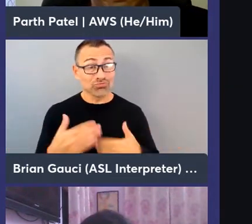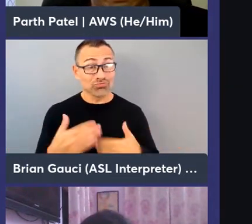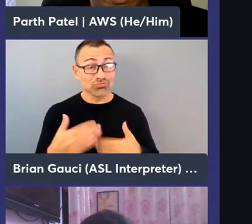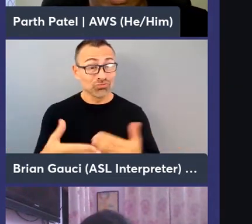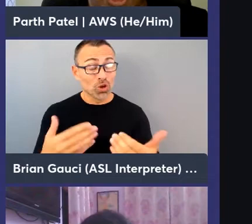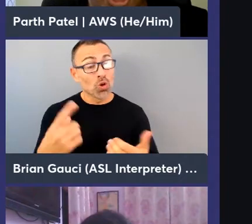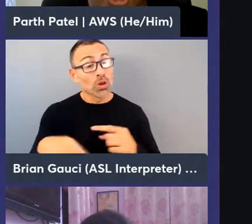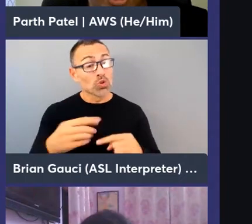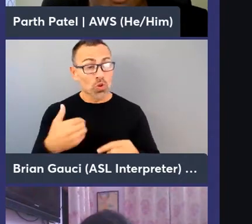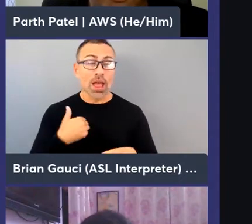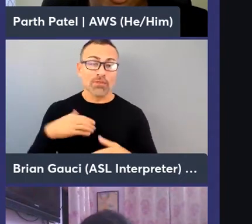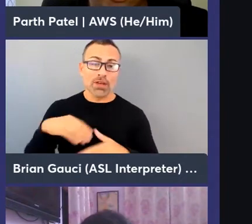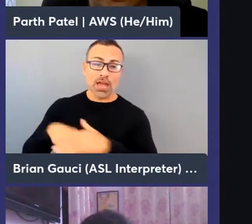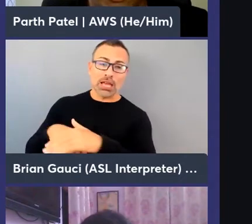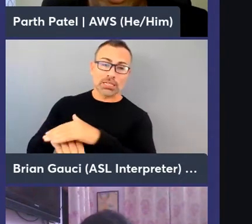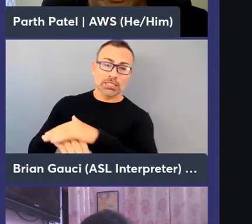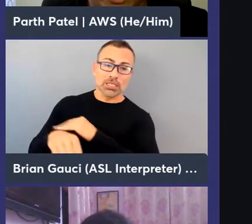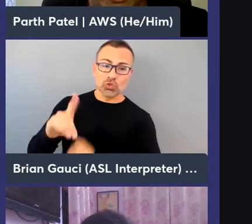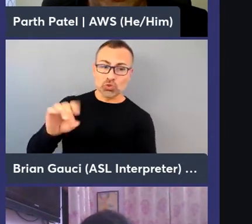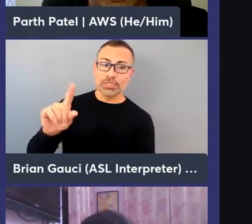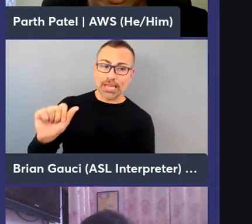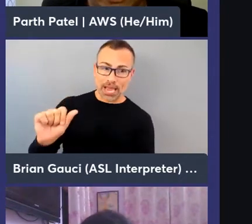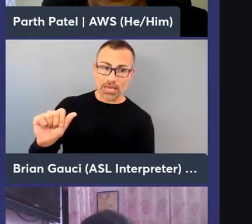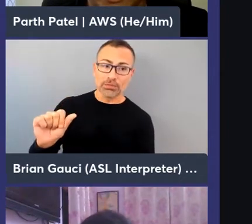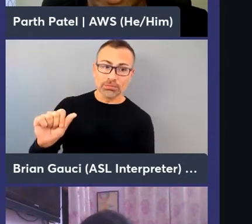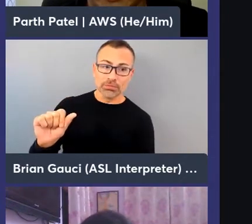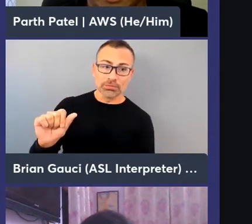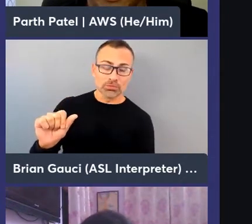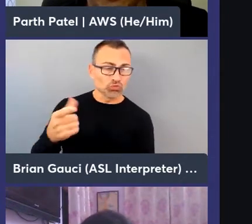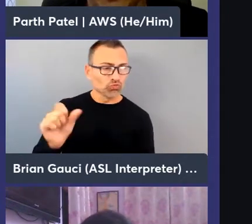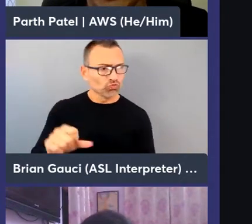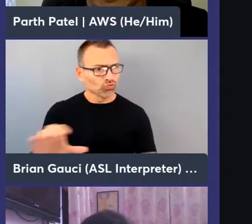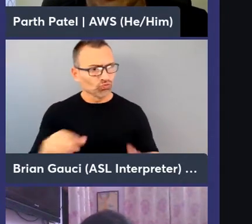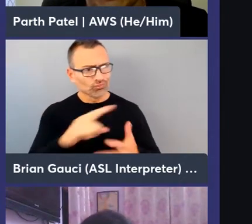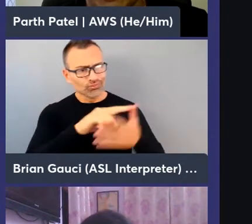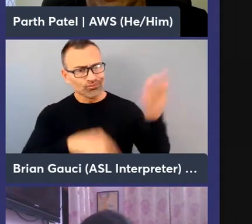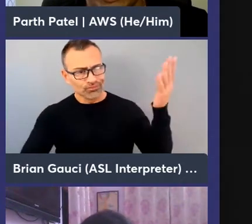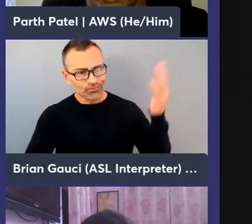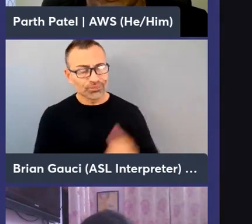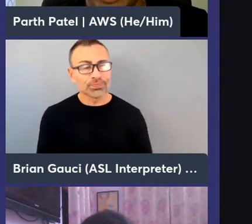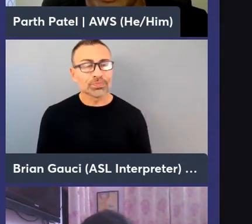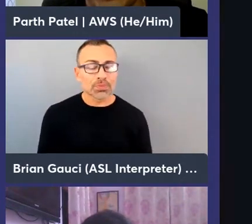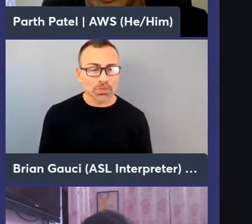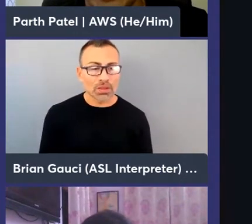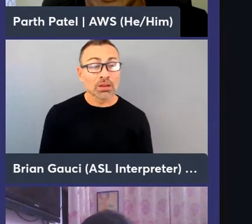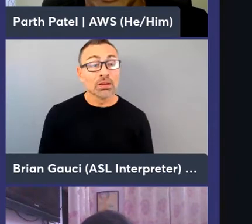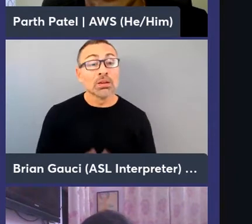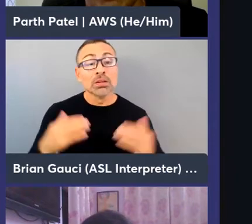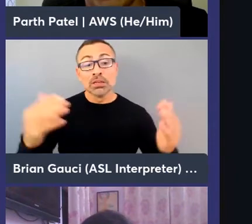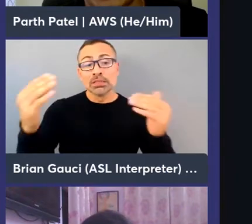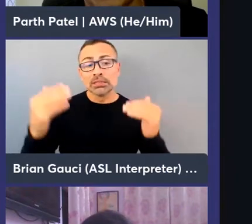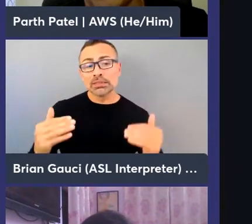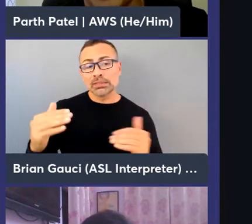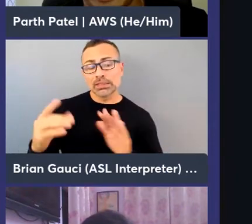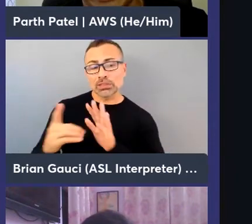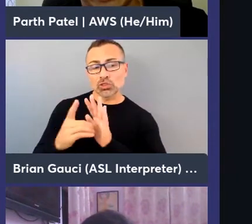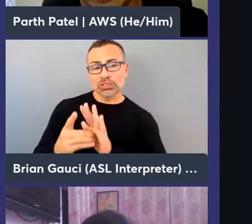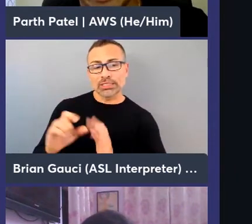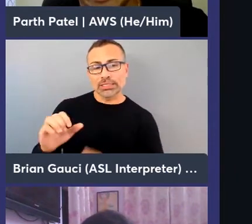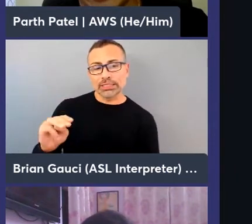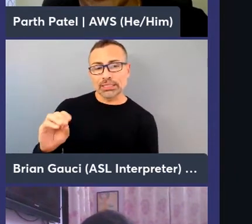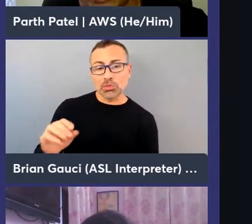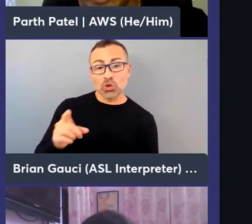Yeah. So going to the next section of this demo. So over here you can see that all this